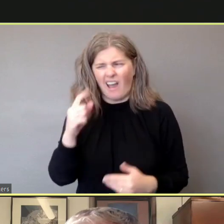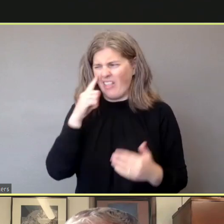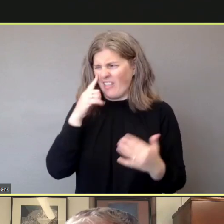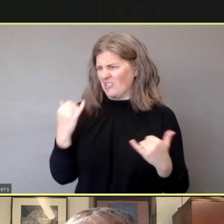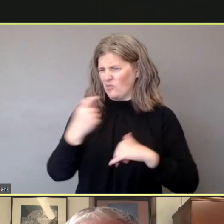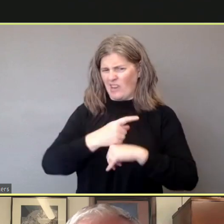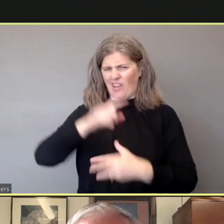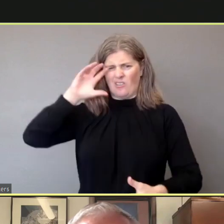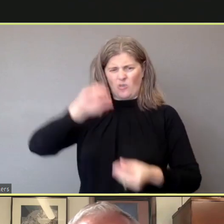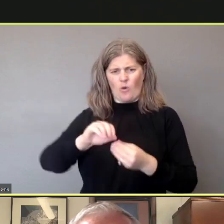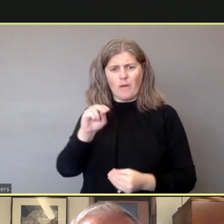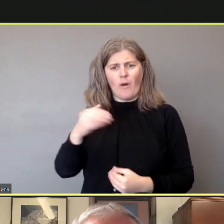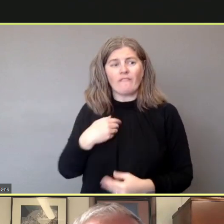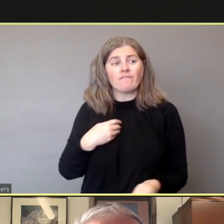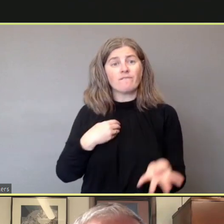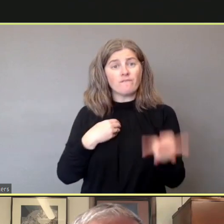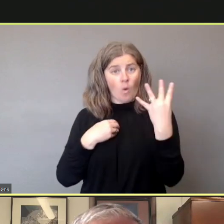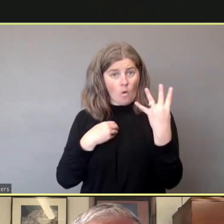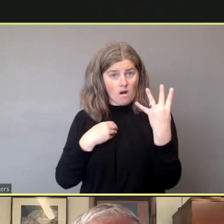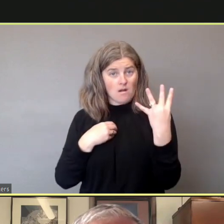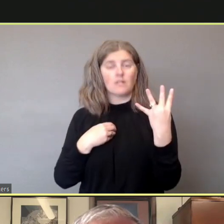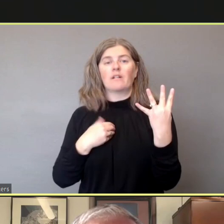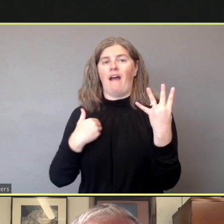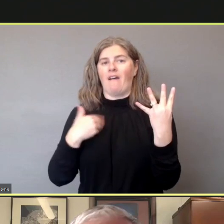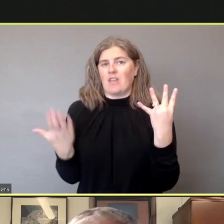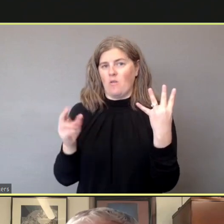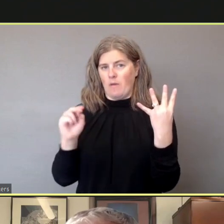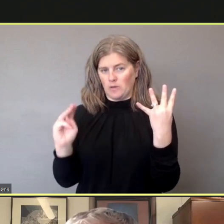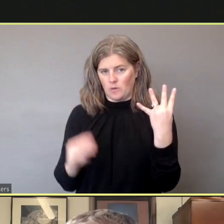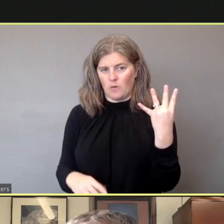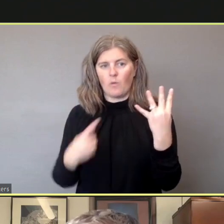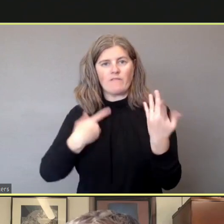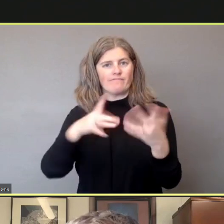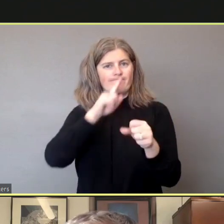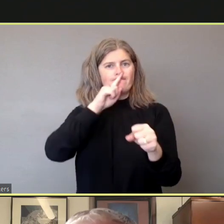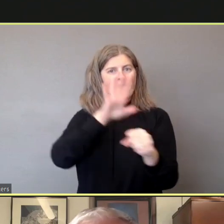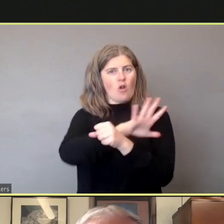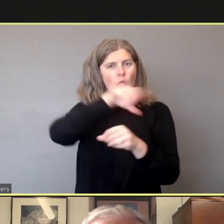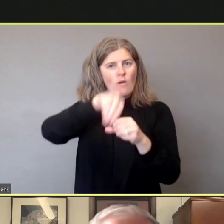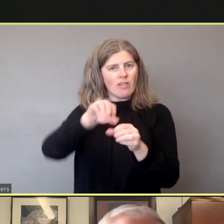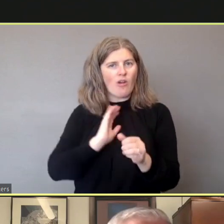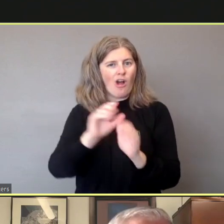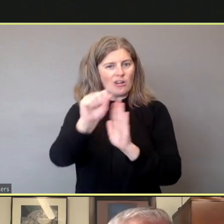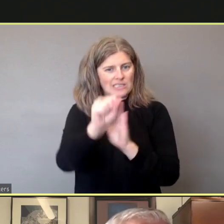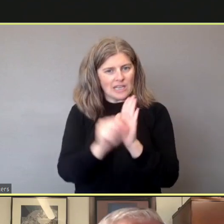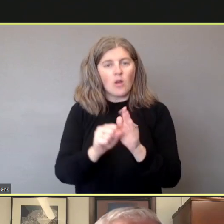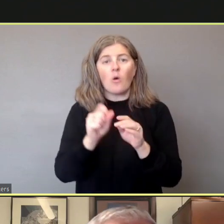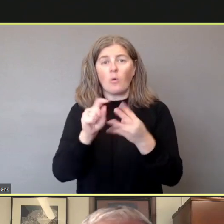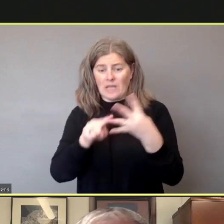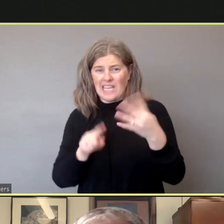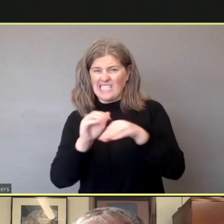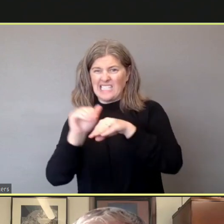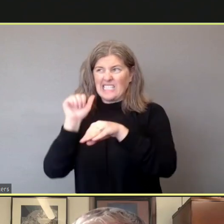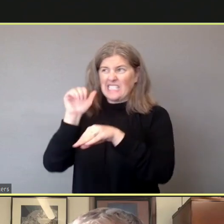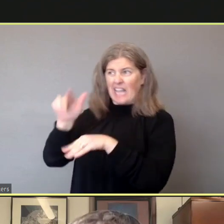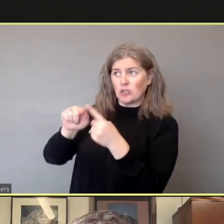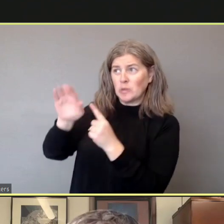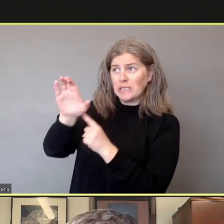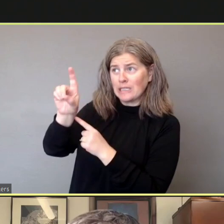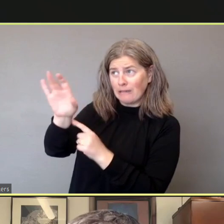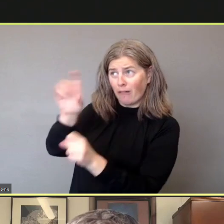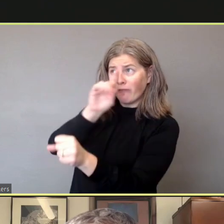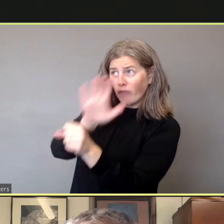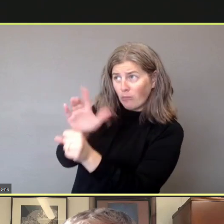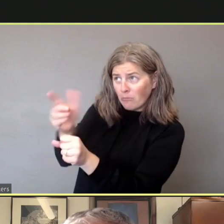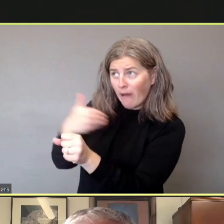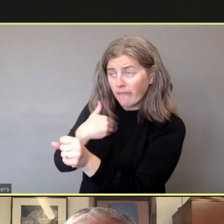4 cases that we have confirmed in our state. We do send them on to the CDC for confirmation.